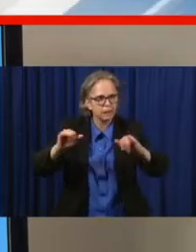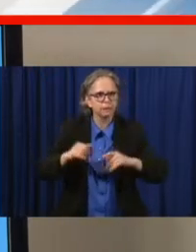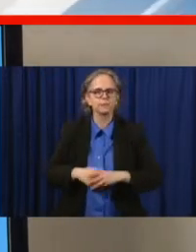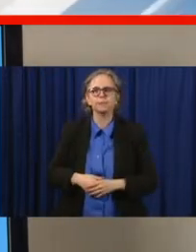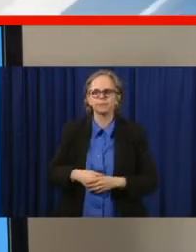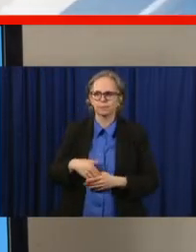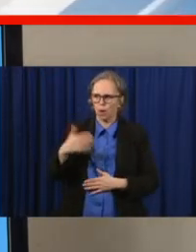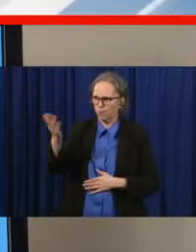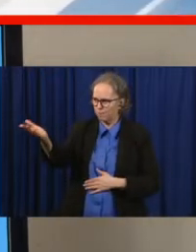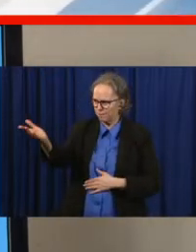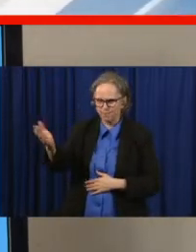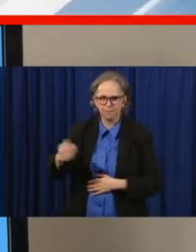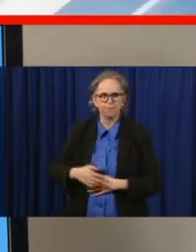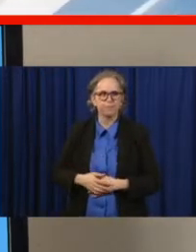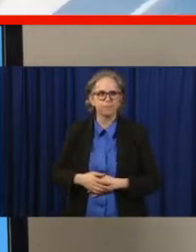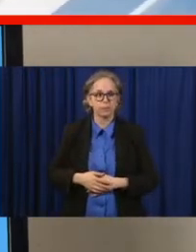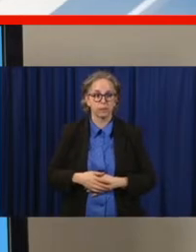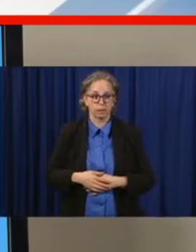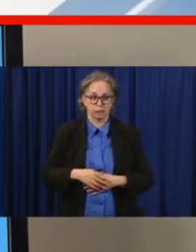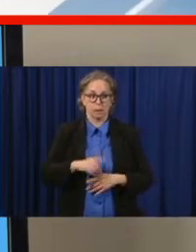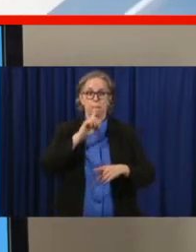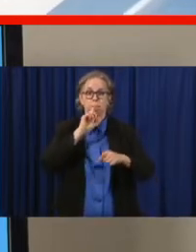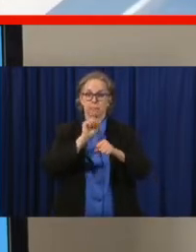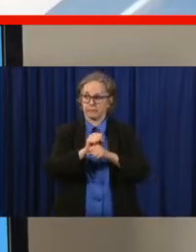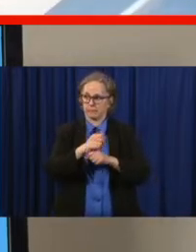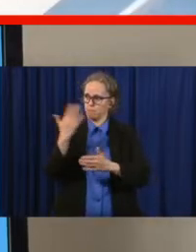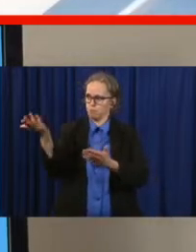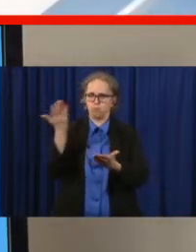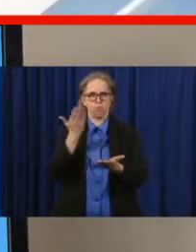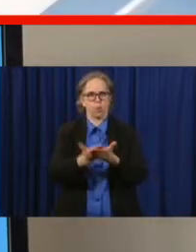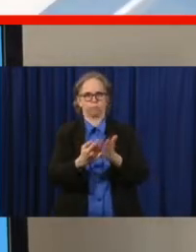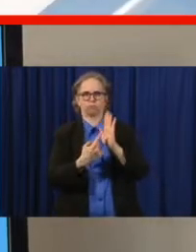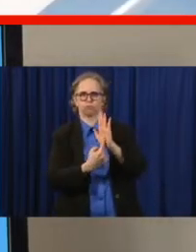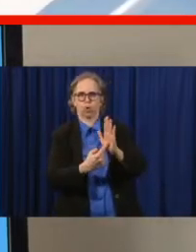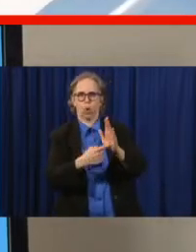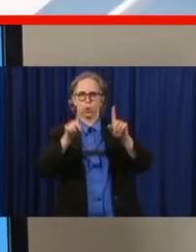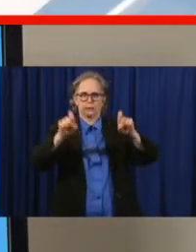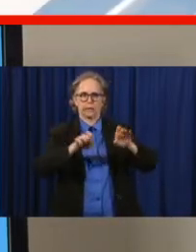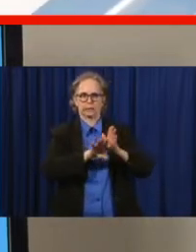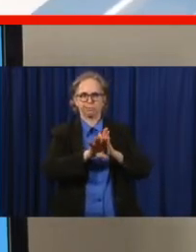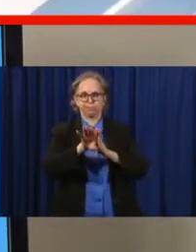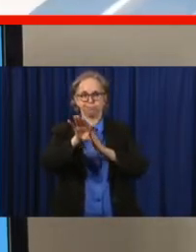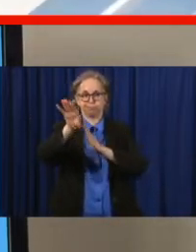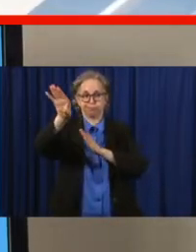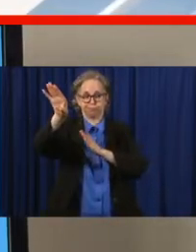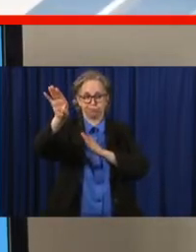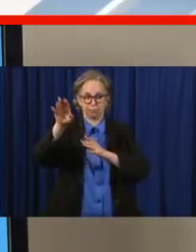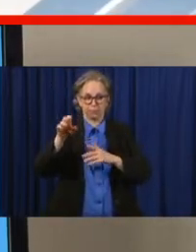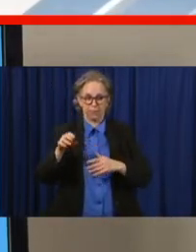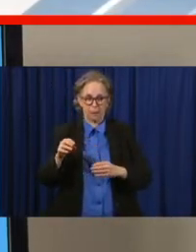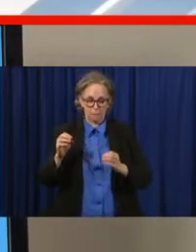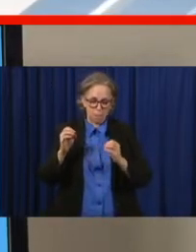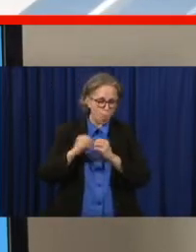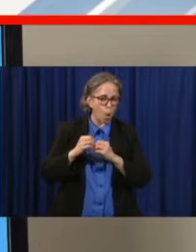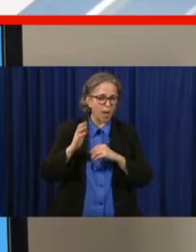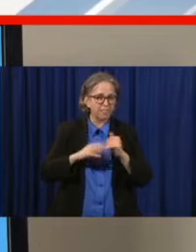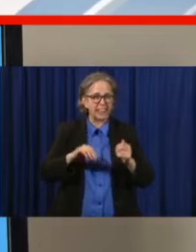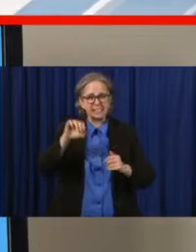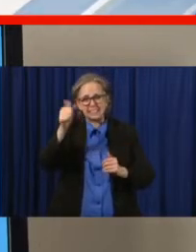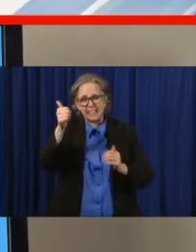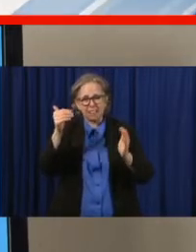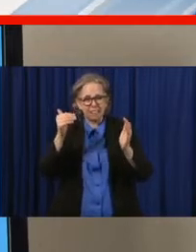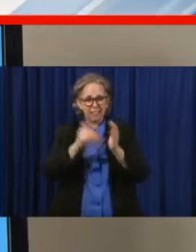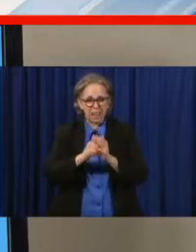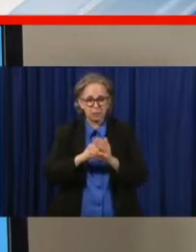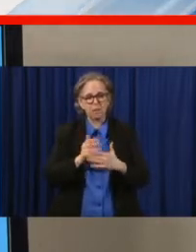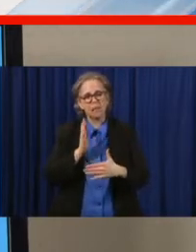Our testing is increasing. We reached at one point one day over 10,000. Our 7-day average was in the high